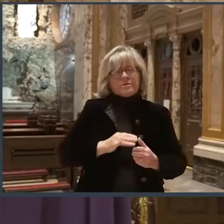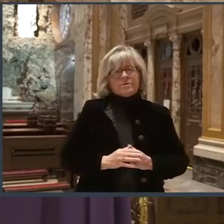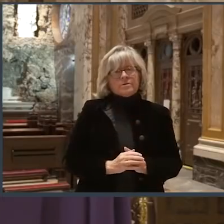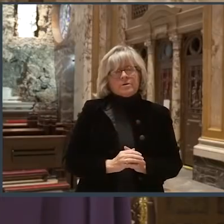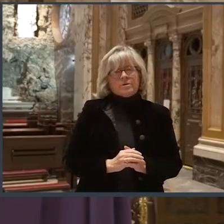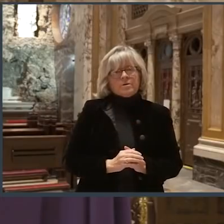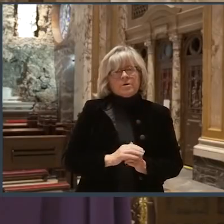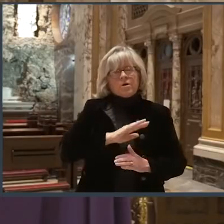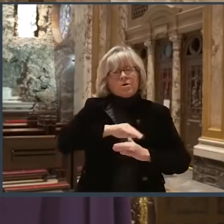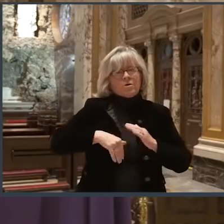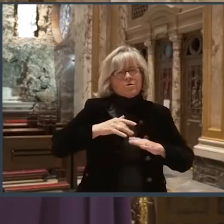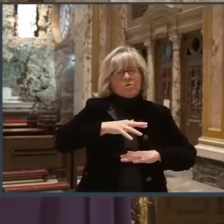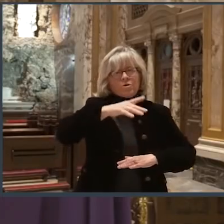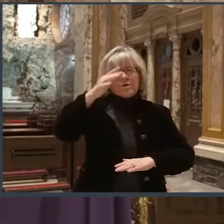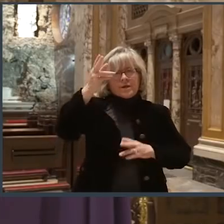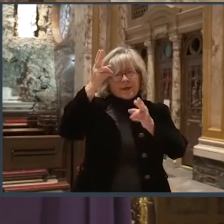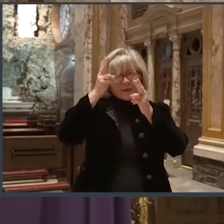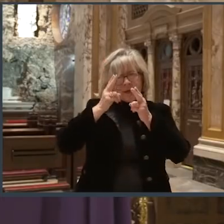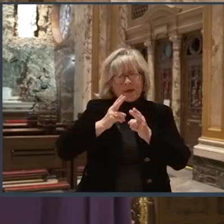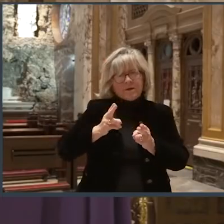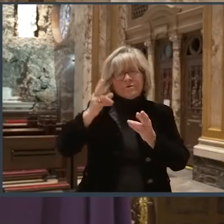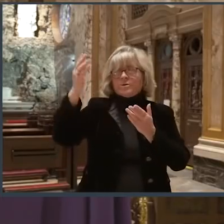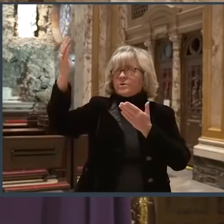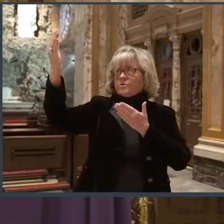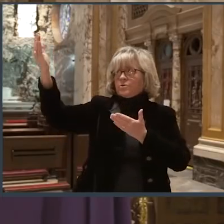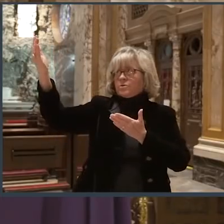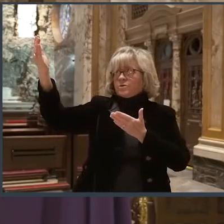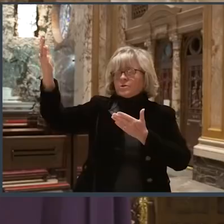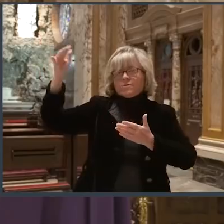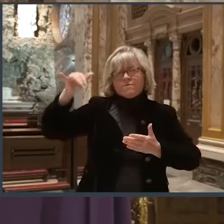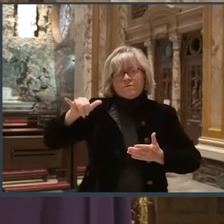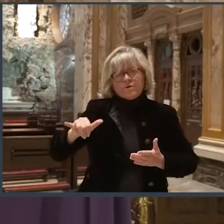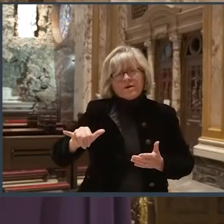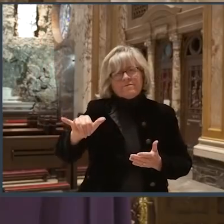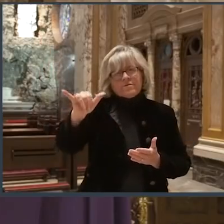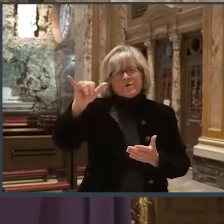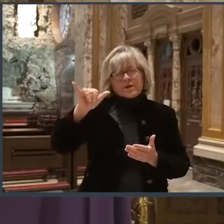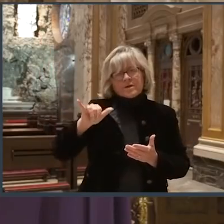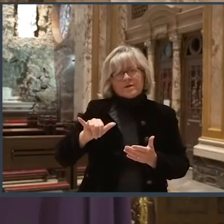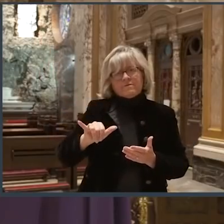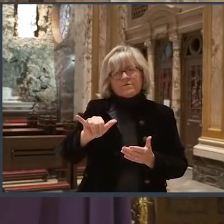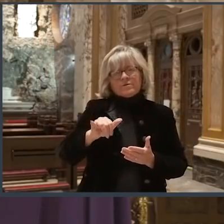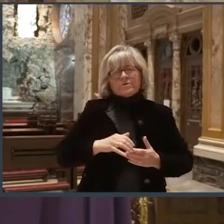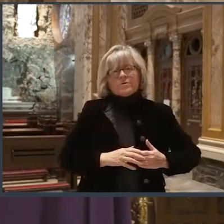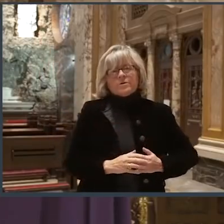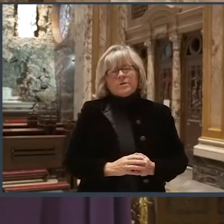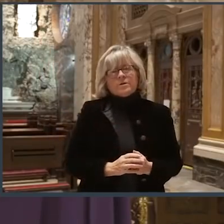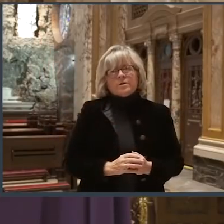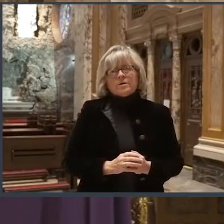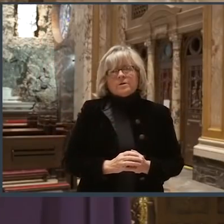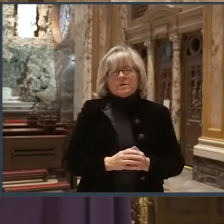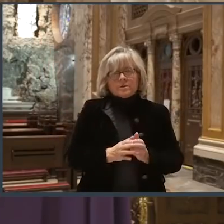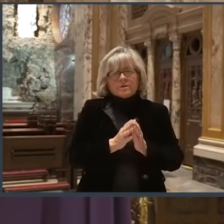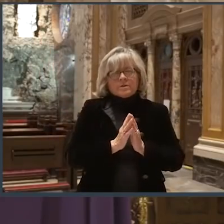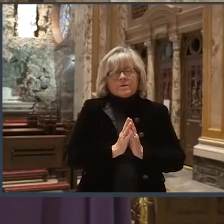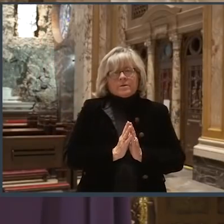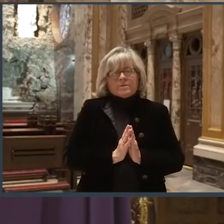Spirit, all glory and honor is yours, forever and ever.